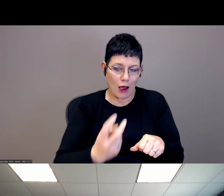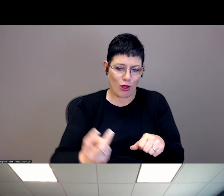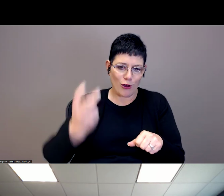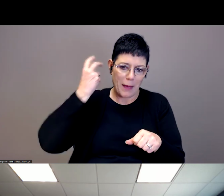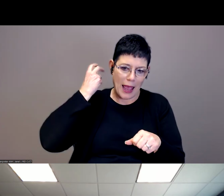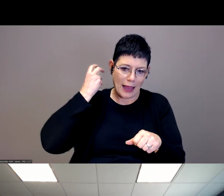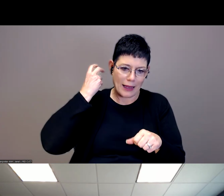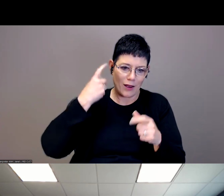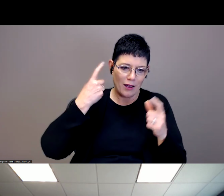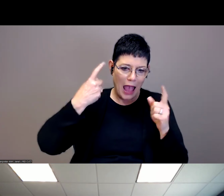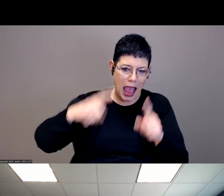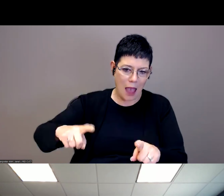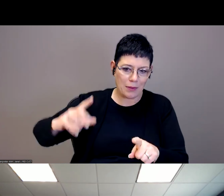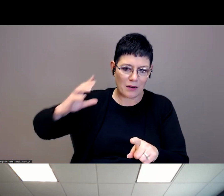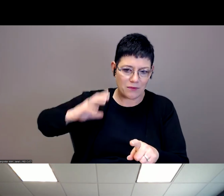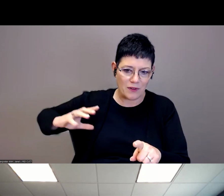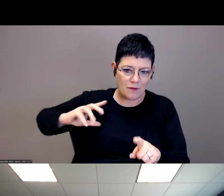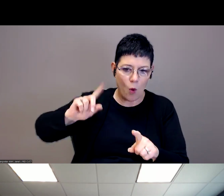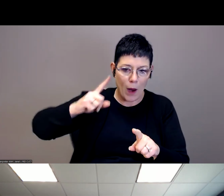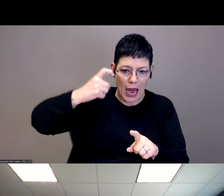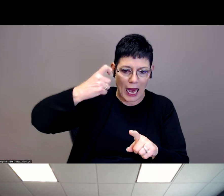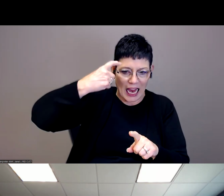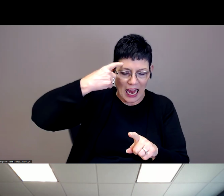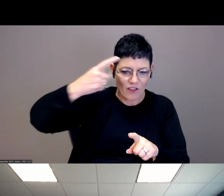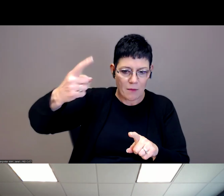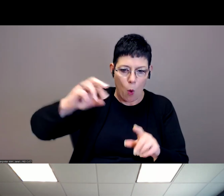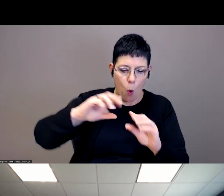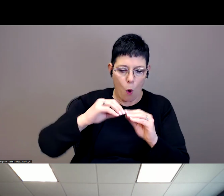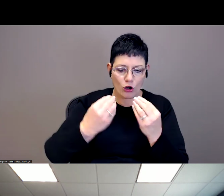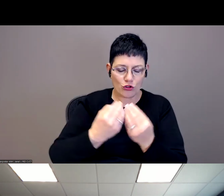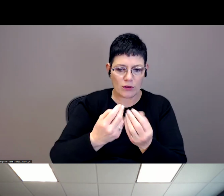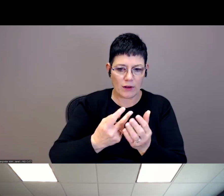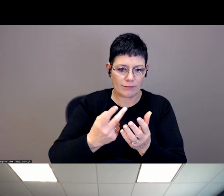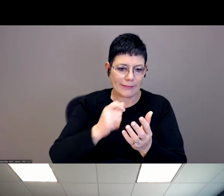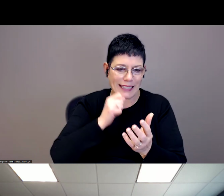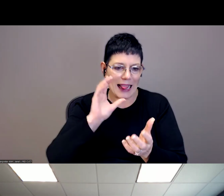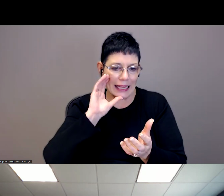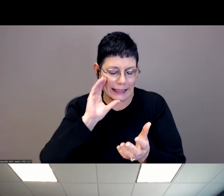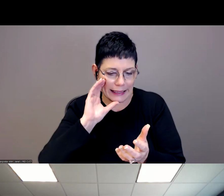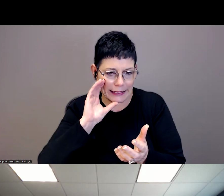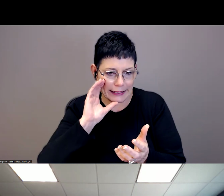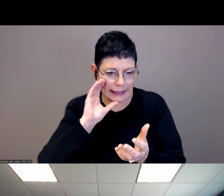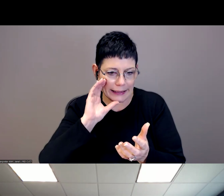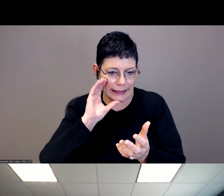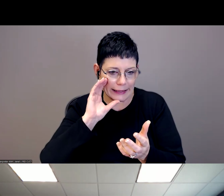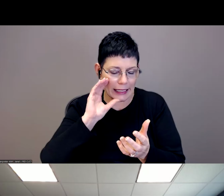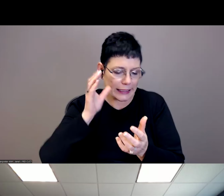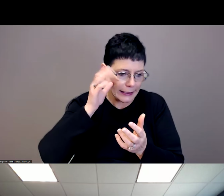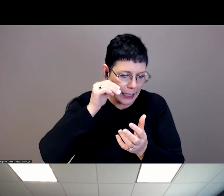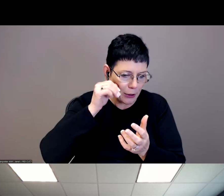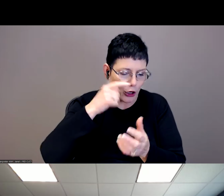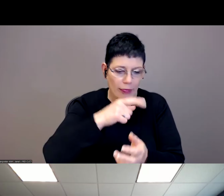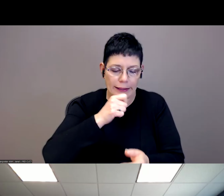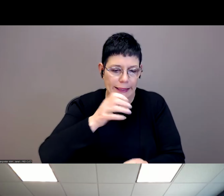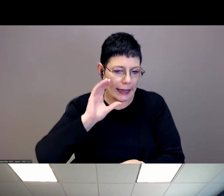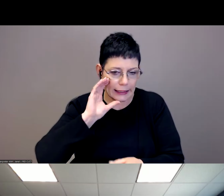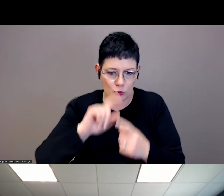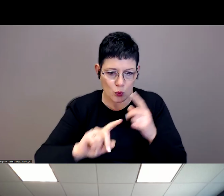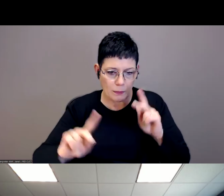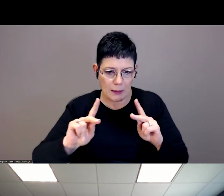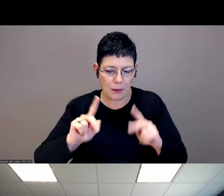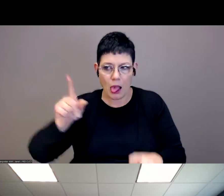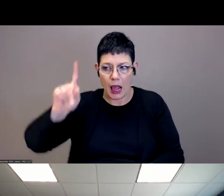from where the government did not, or organizations did not listen to the people that they were serving. It was, this is